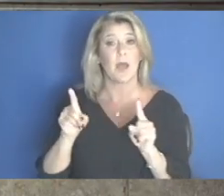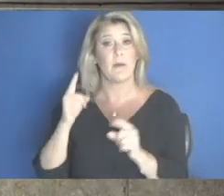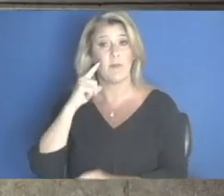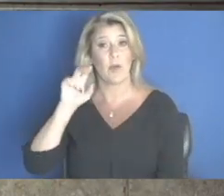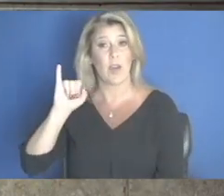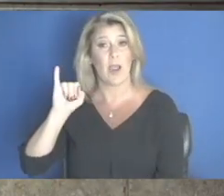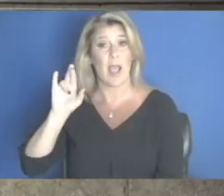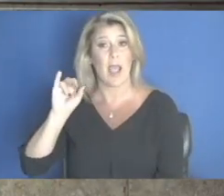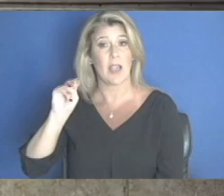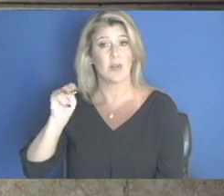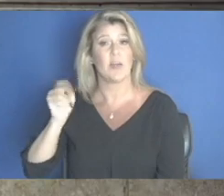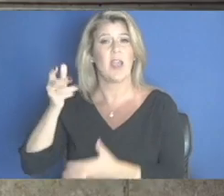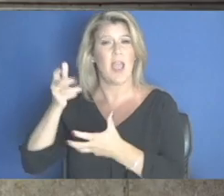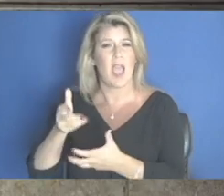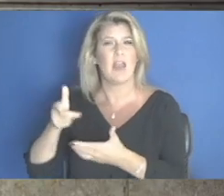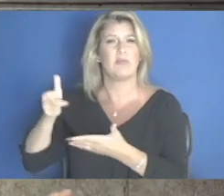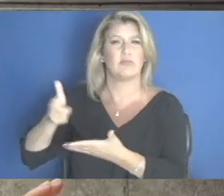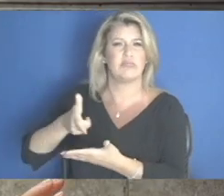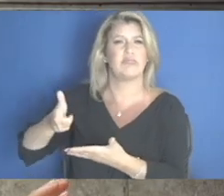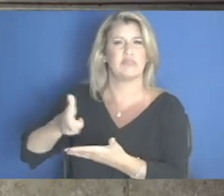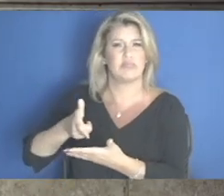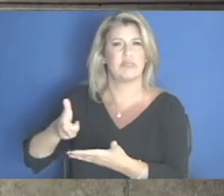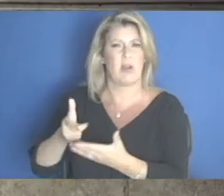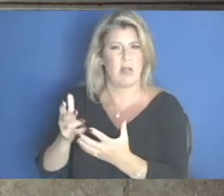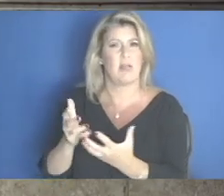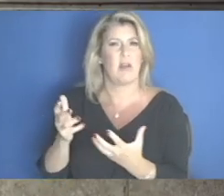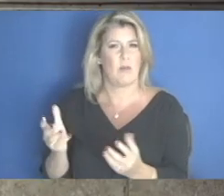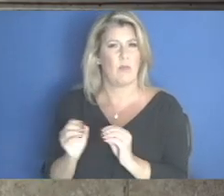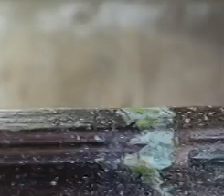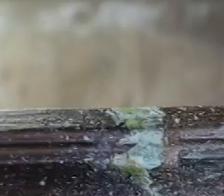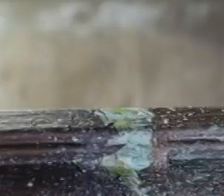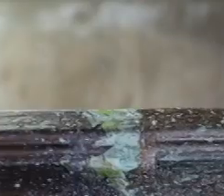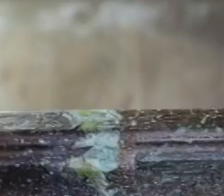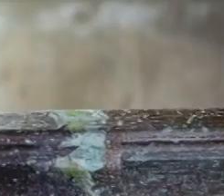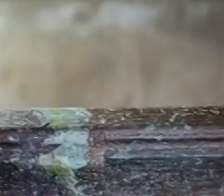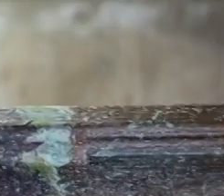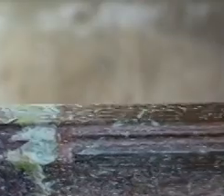sprayer, where for iron I love to put a lot of the sprayer.